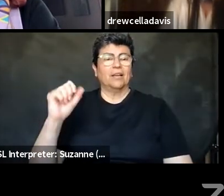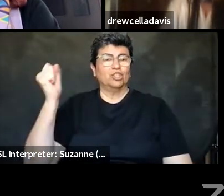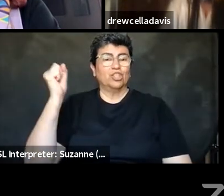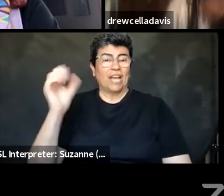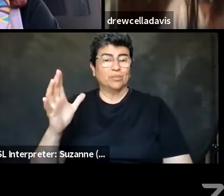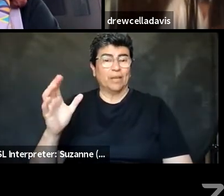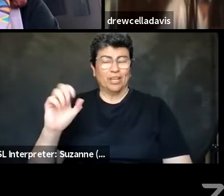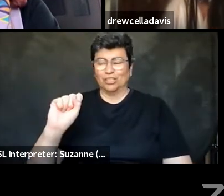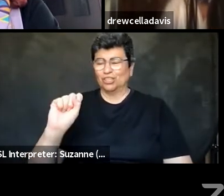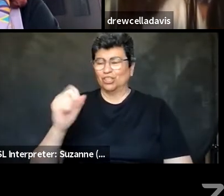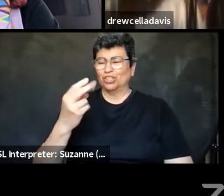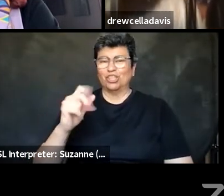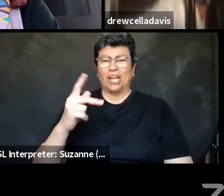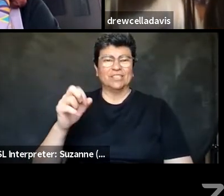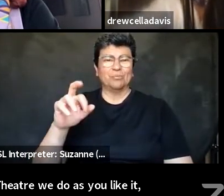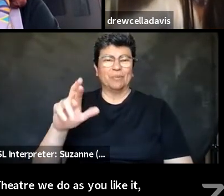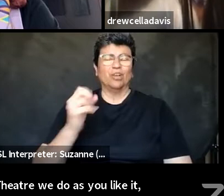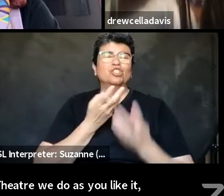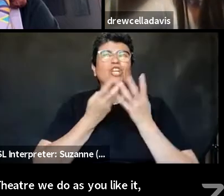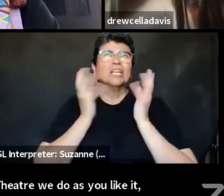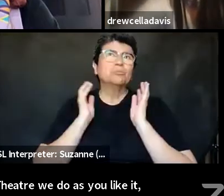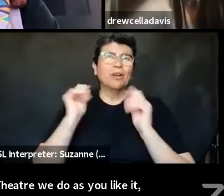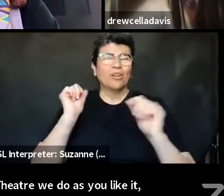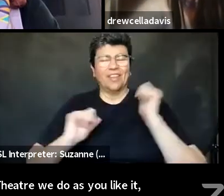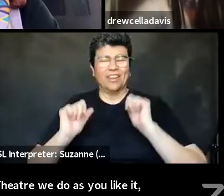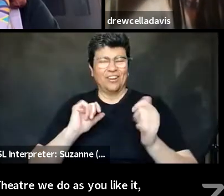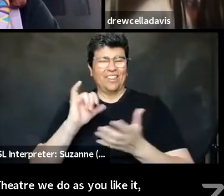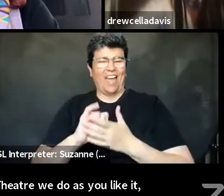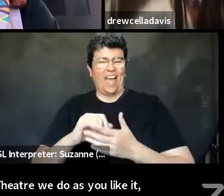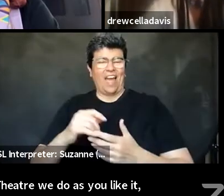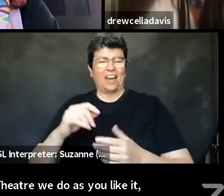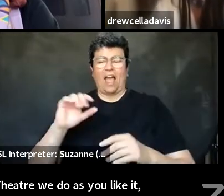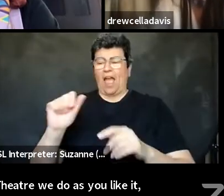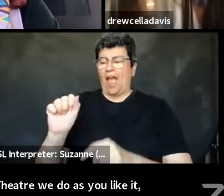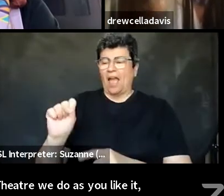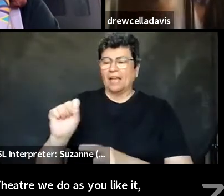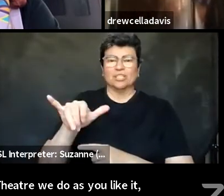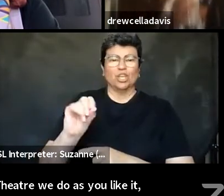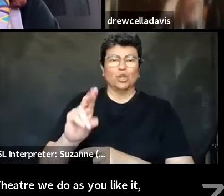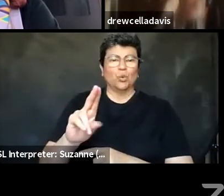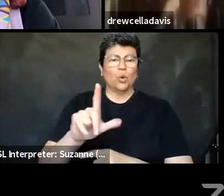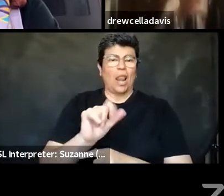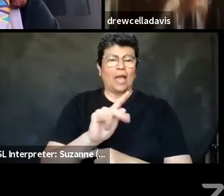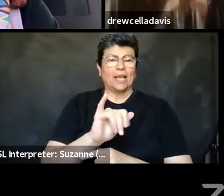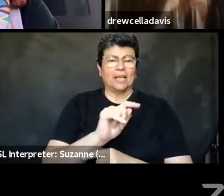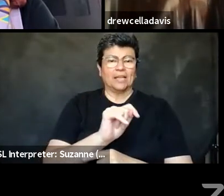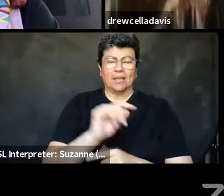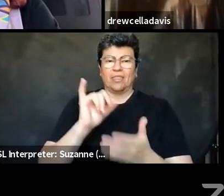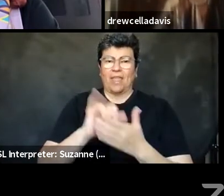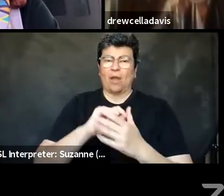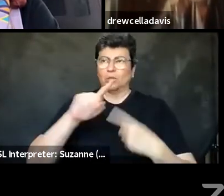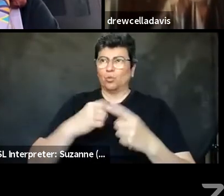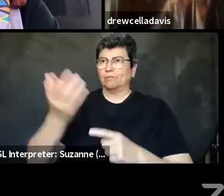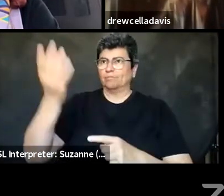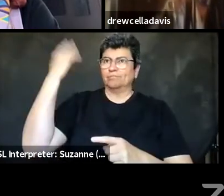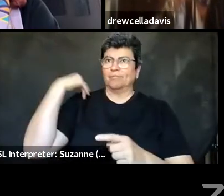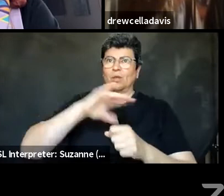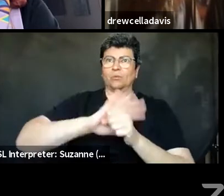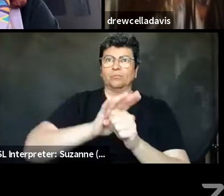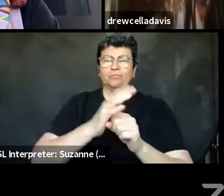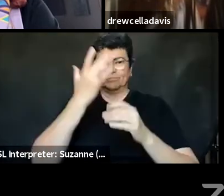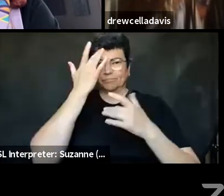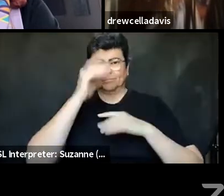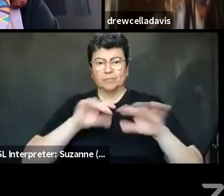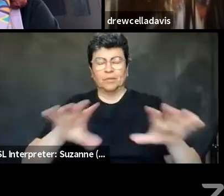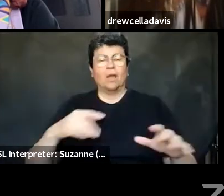year ago. And that was when the pandemic first set in. And then last fall, working with the Soul Rep